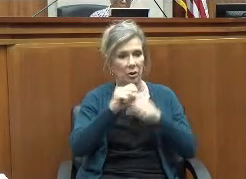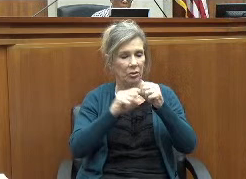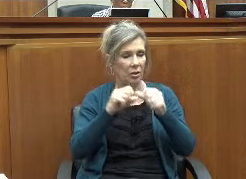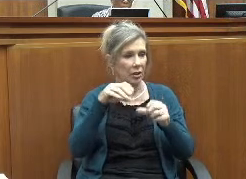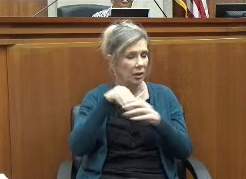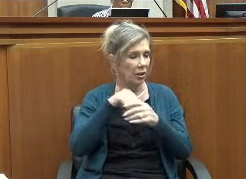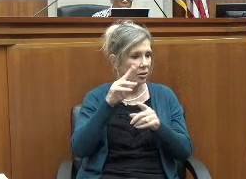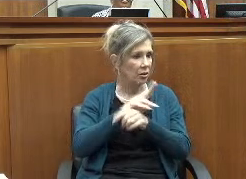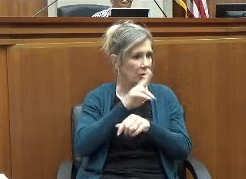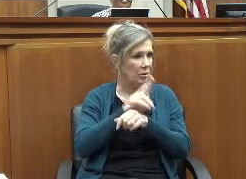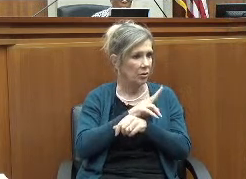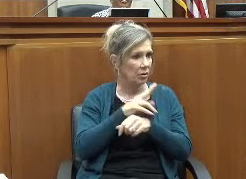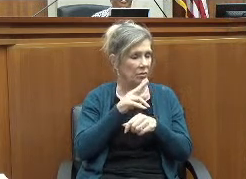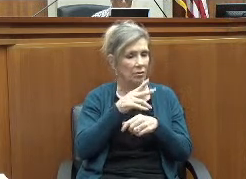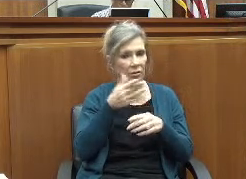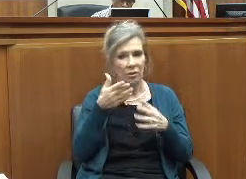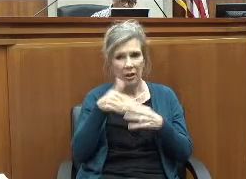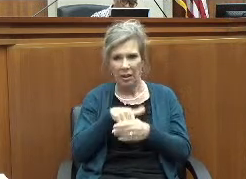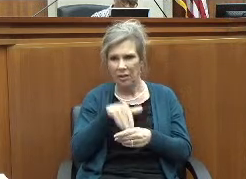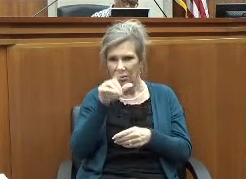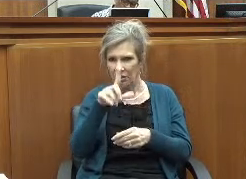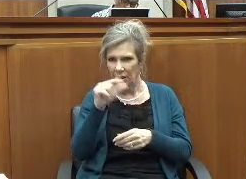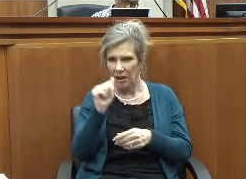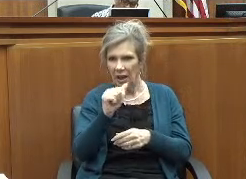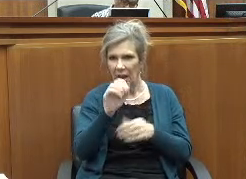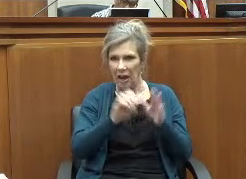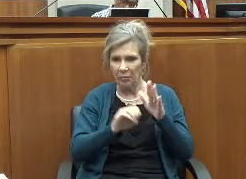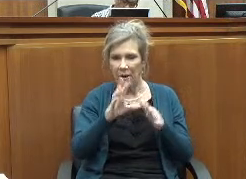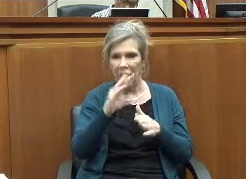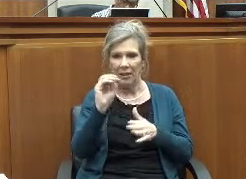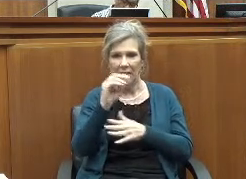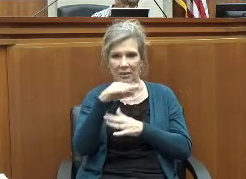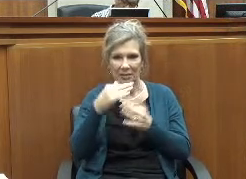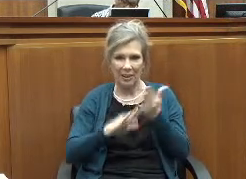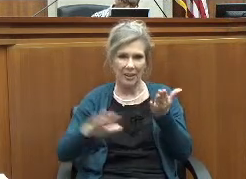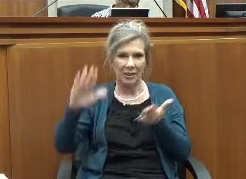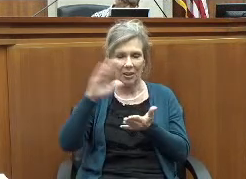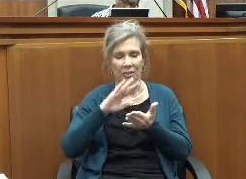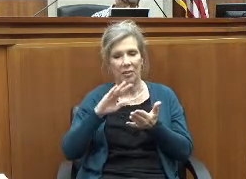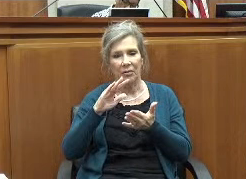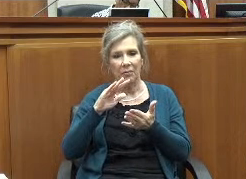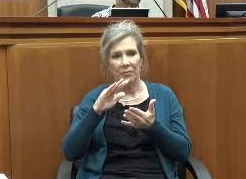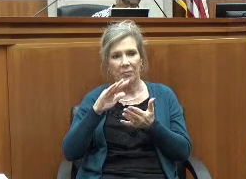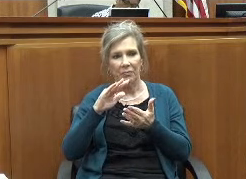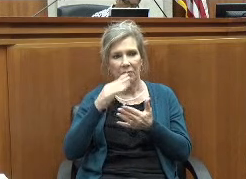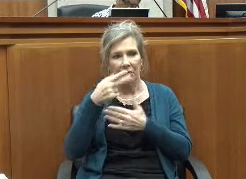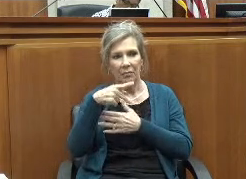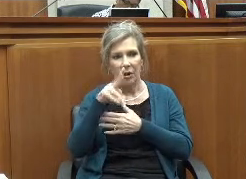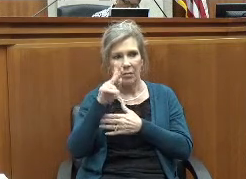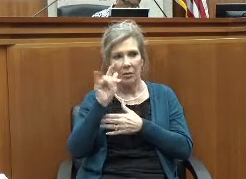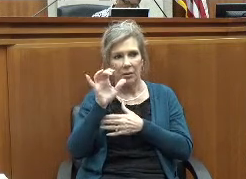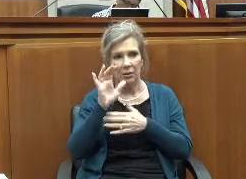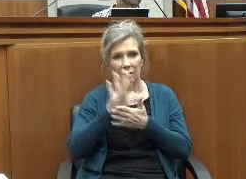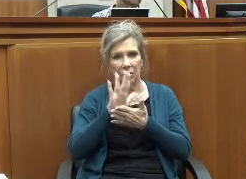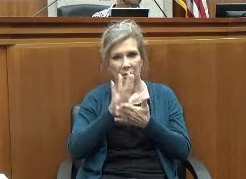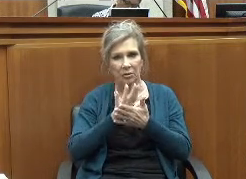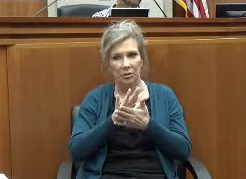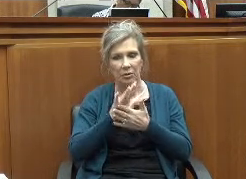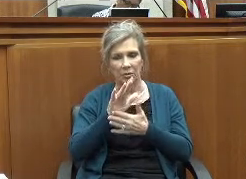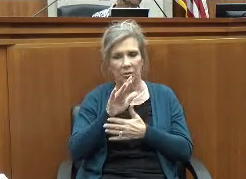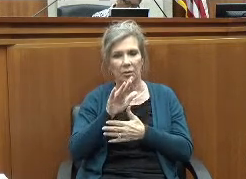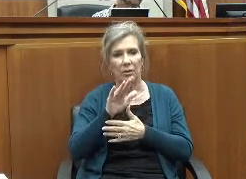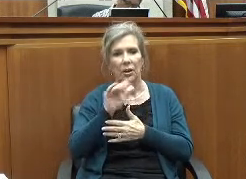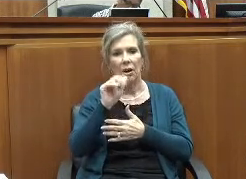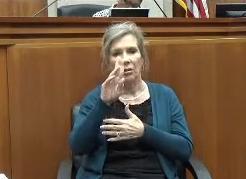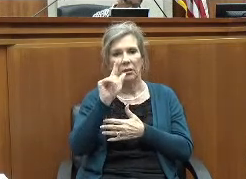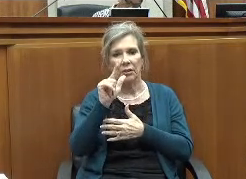in Louisiana, Elementary and Secondary Public Schools, Louisiana Department of Education, dated August 2nd,